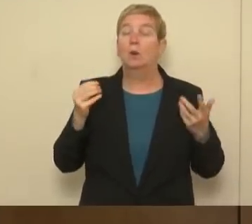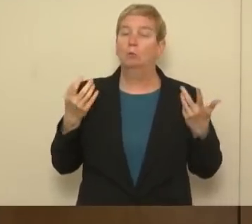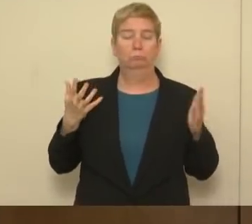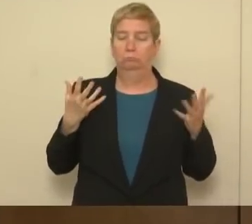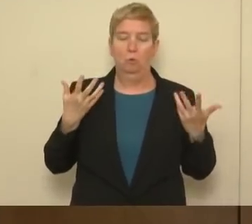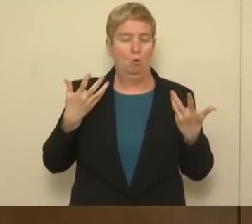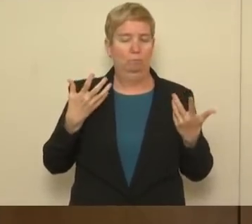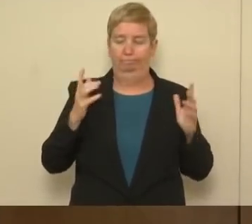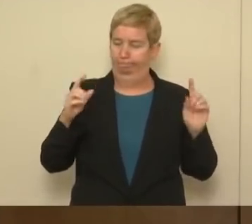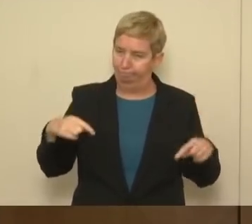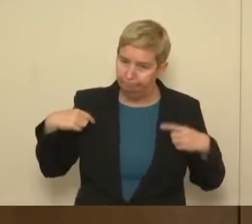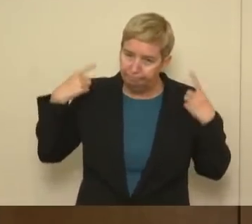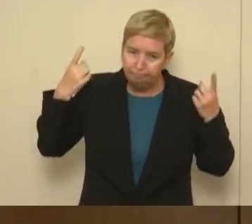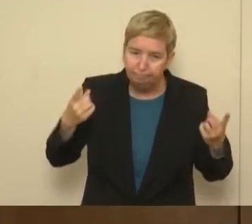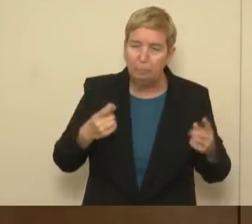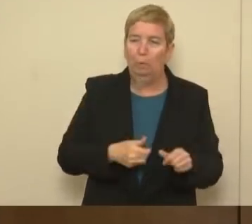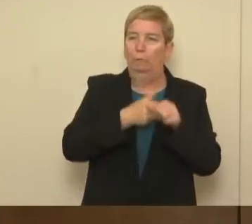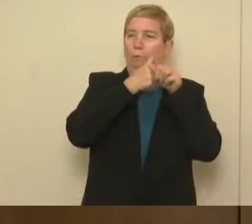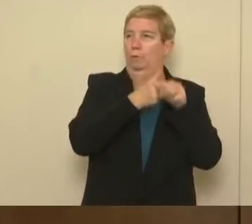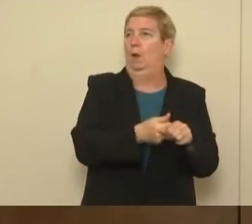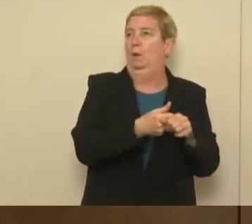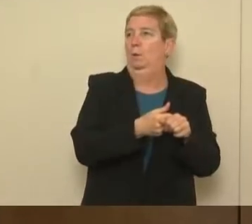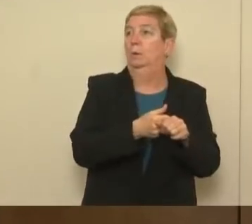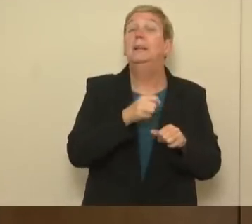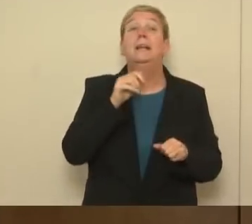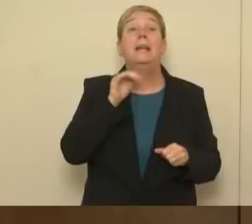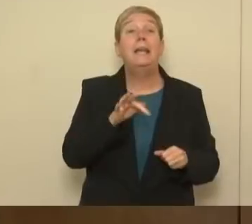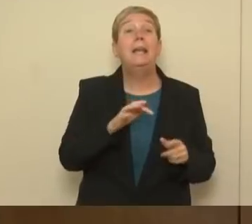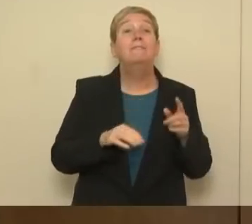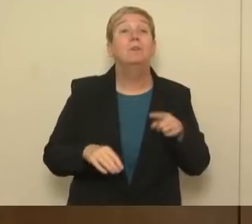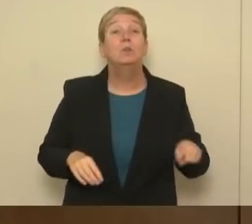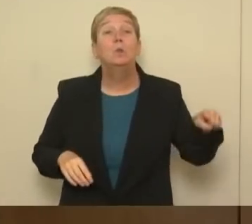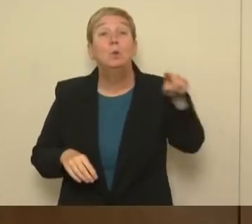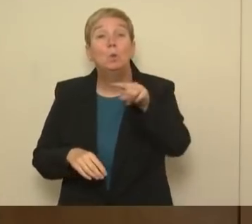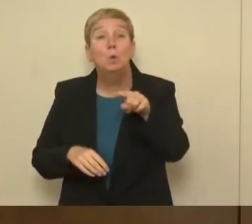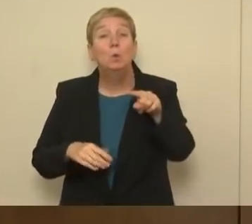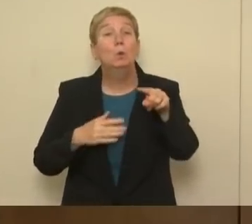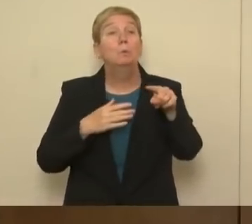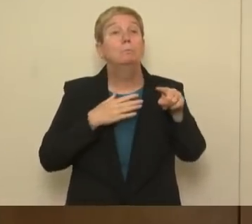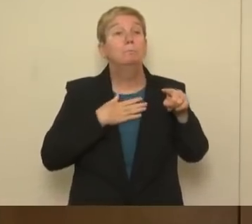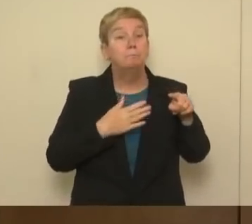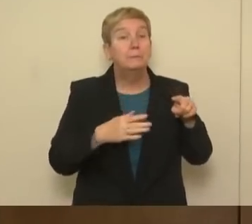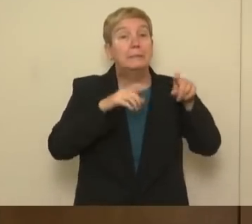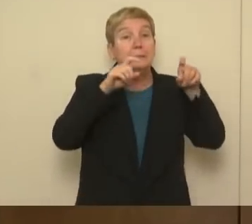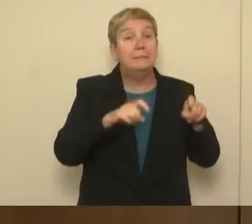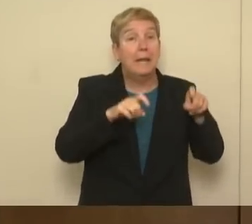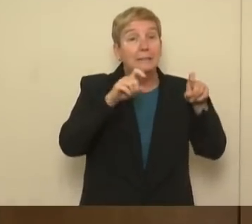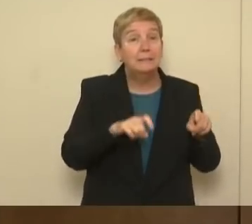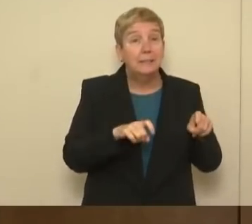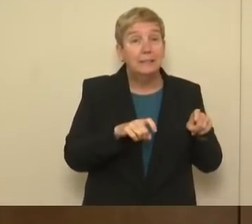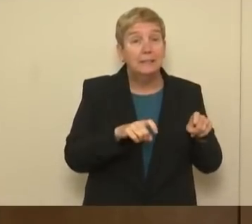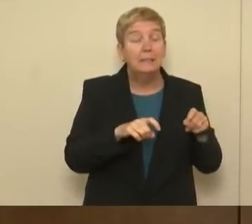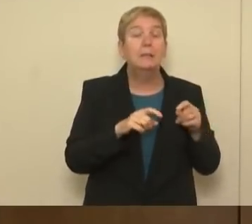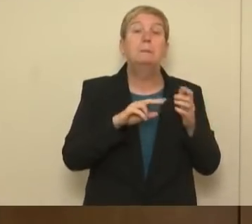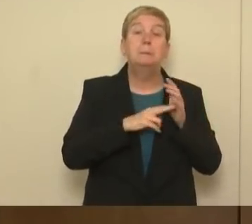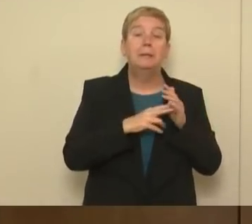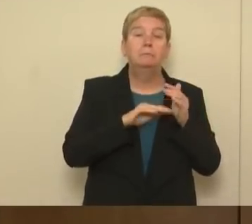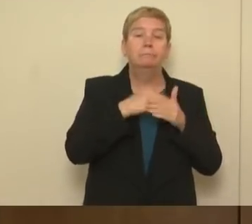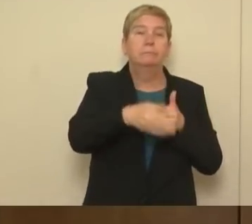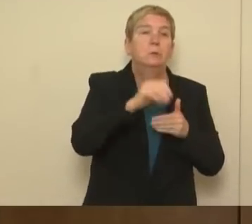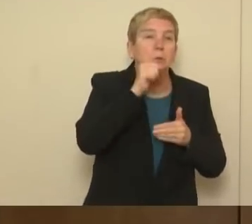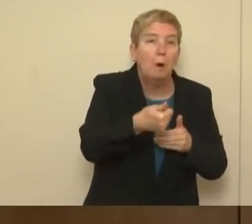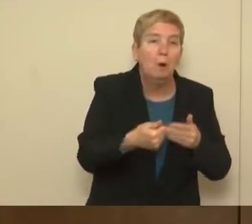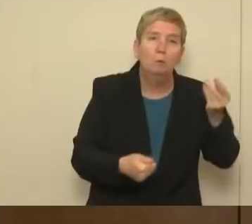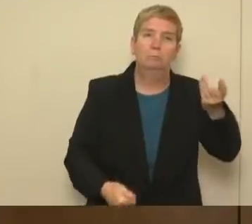I want. If you get tested, you should be able to get your results the next day. Has that been interrupted? It has. How does